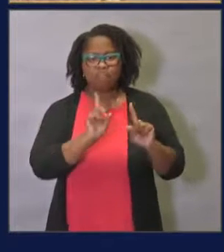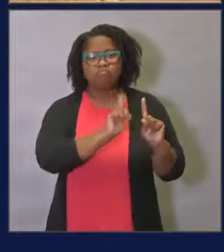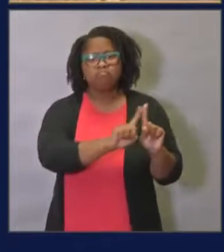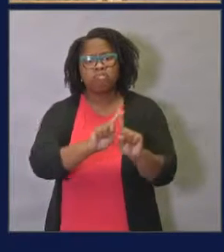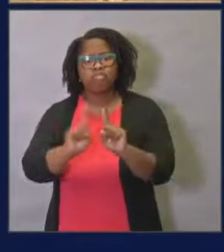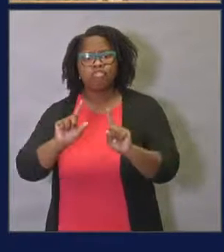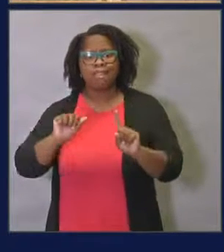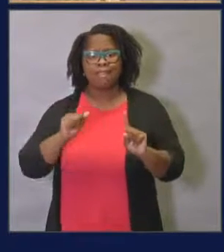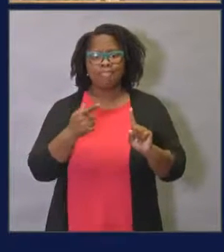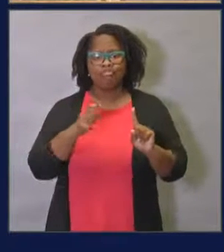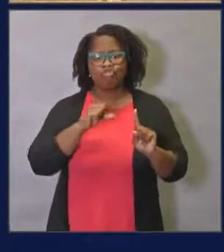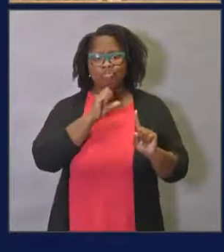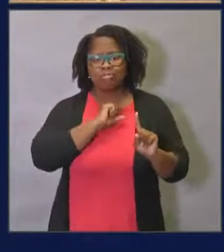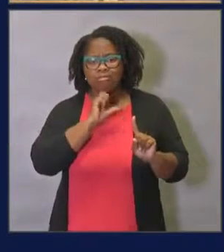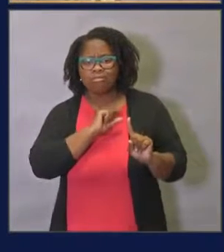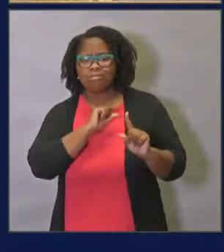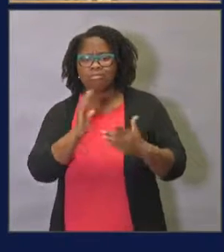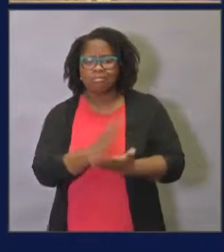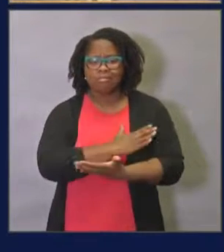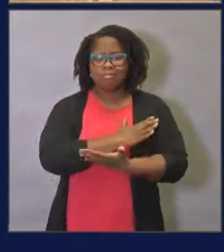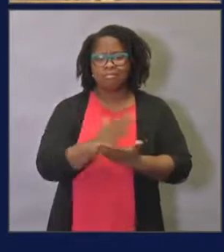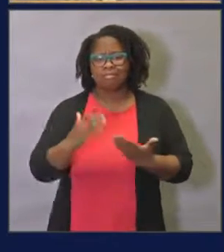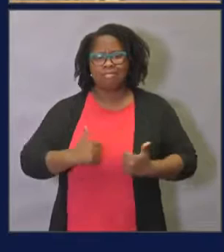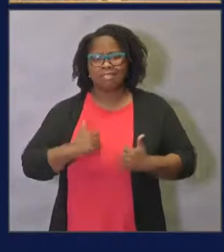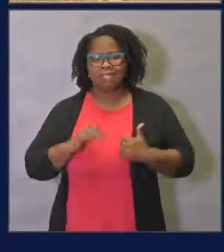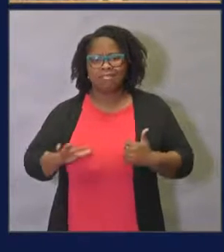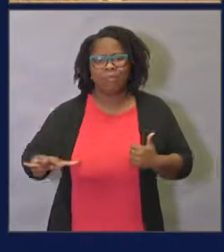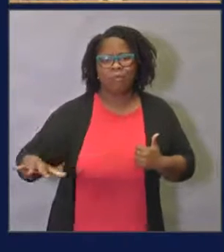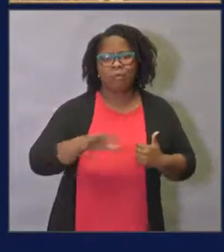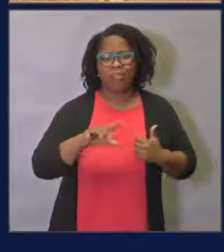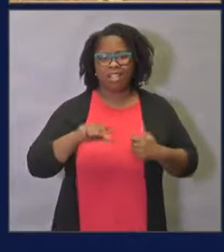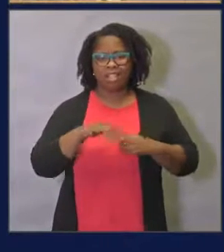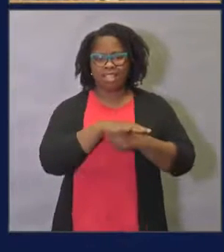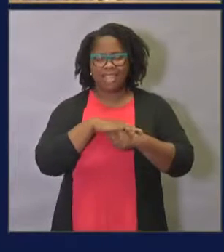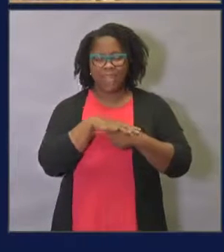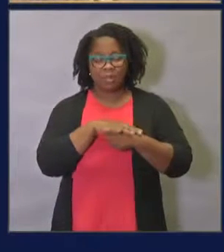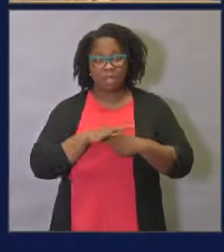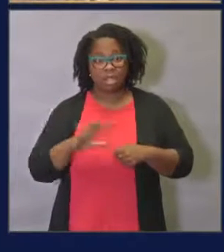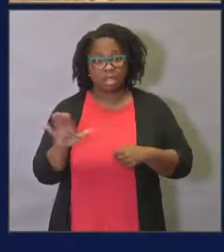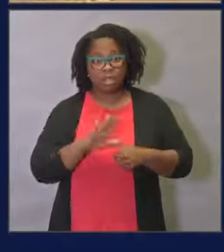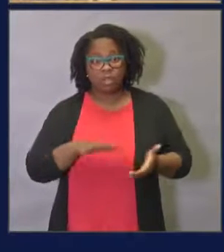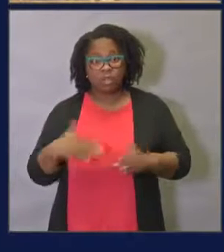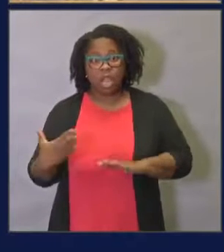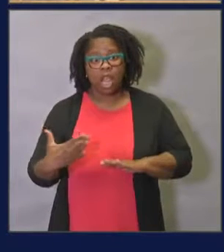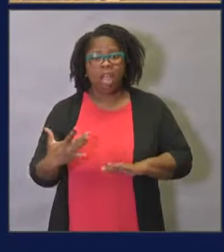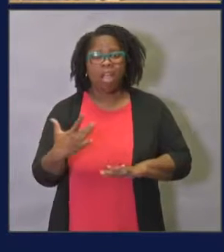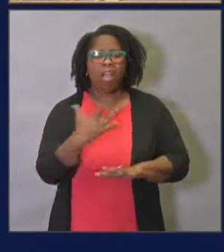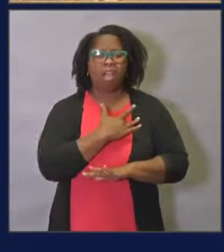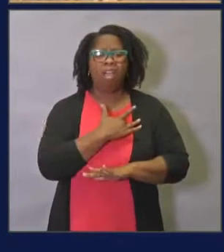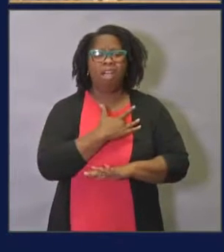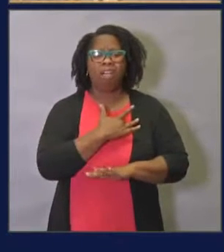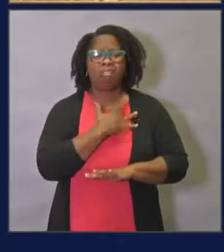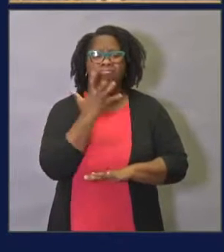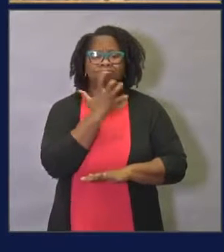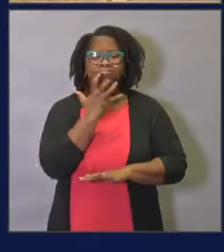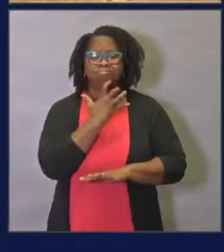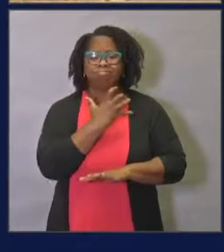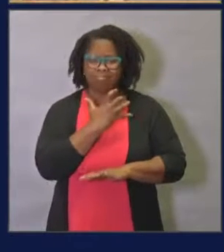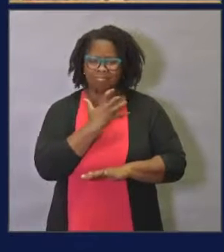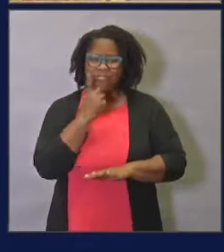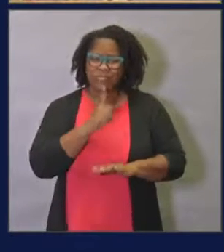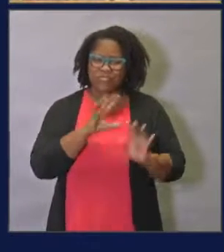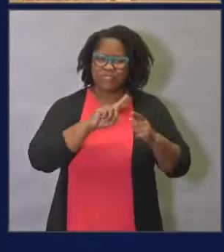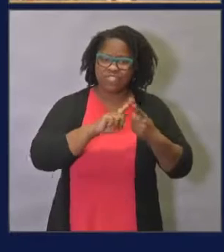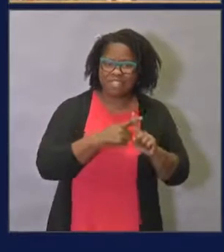in communities across this entire county. Their deaths are an inconceivable loss to their friends, families, and coworkers, and to